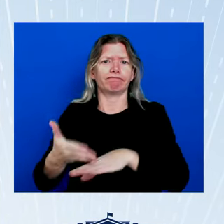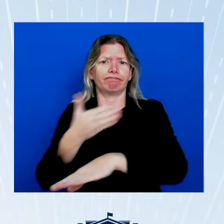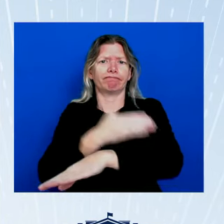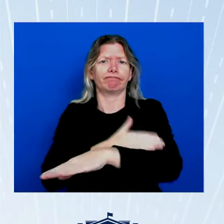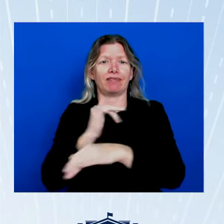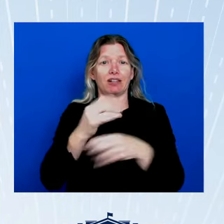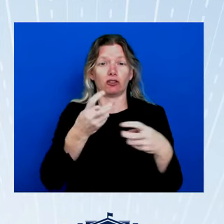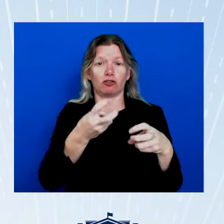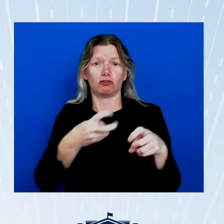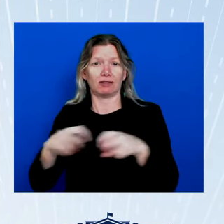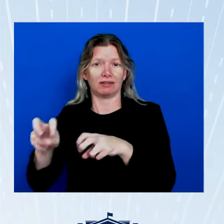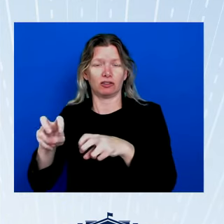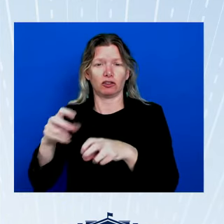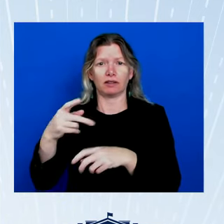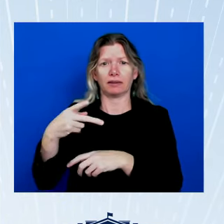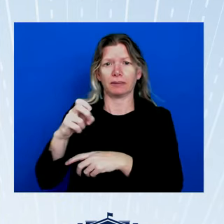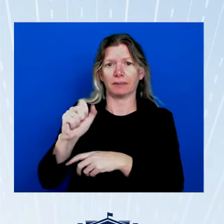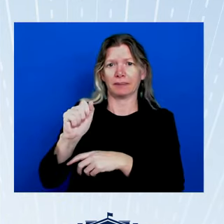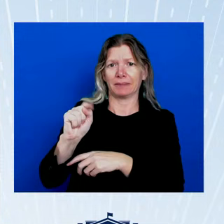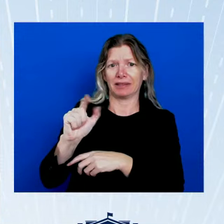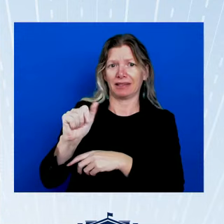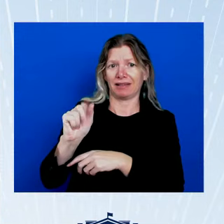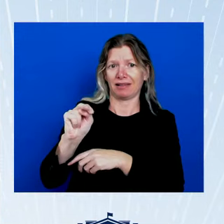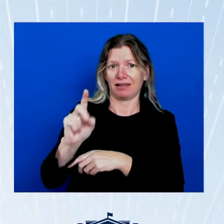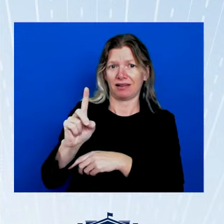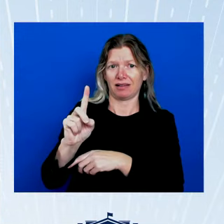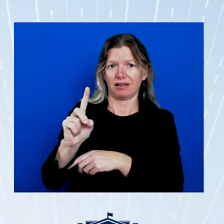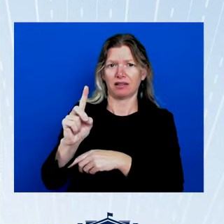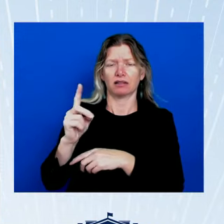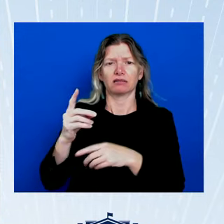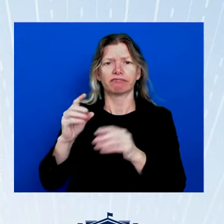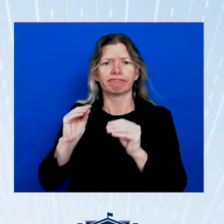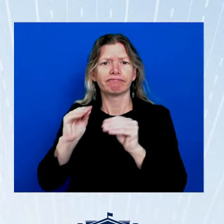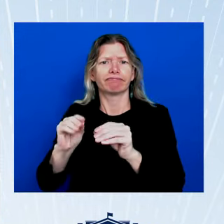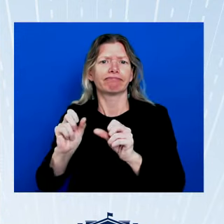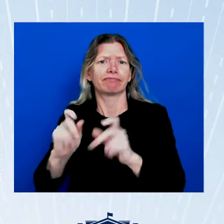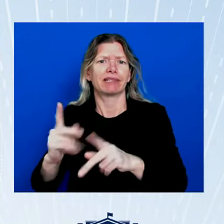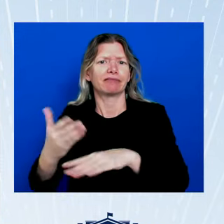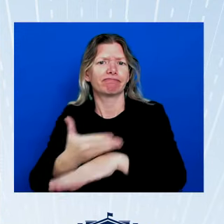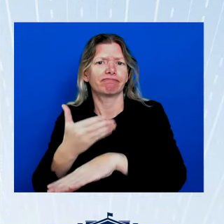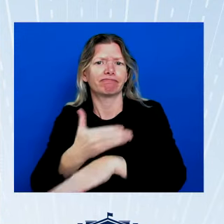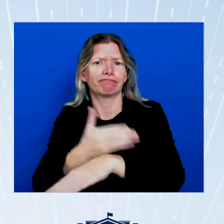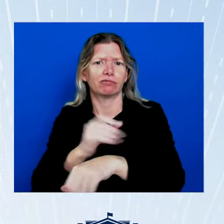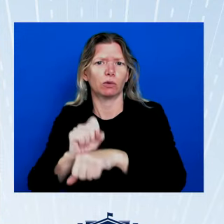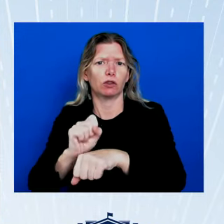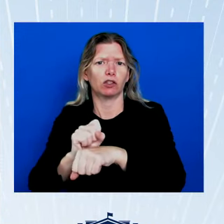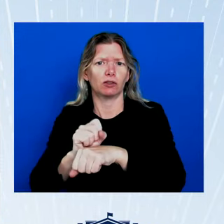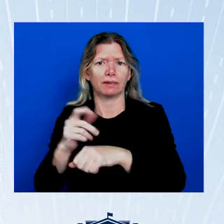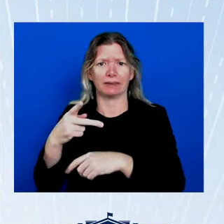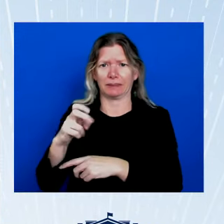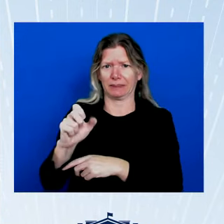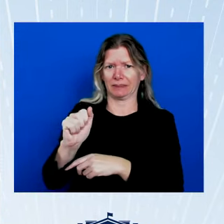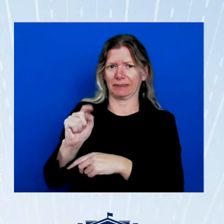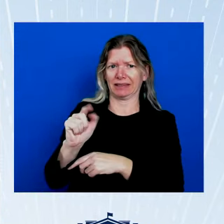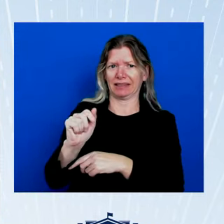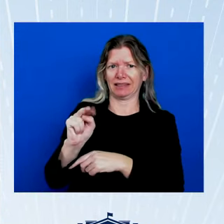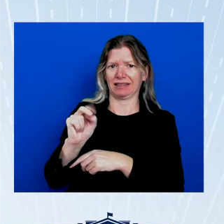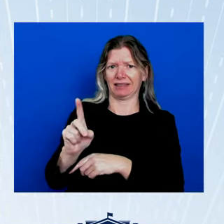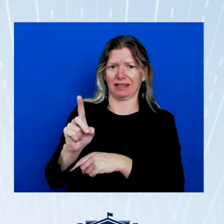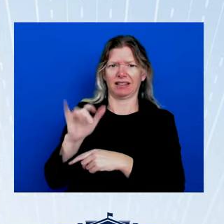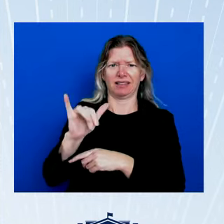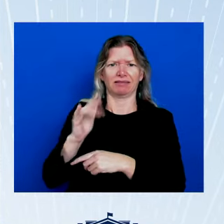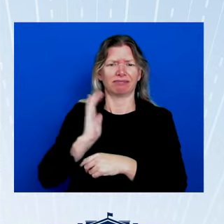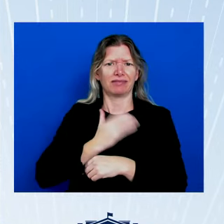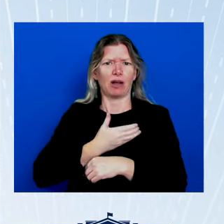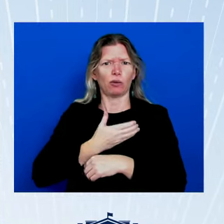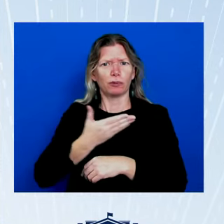Healthy, forested peatlands offer some of nature's best carbon storage while protecting coastal communities from threats